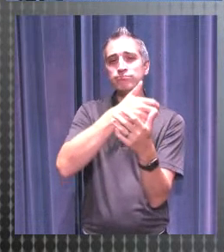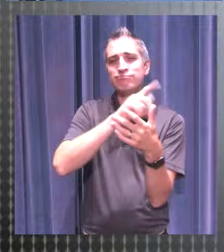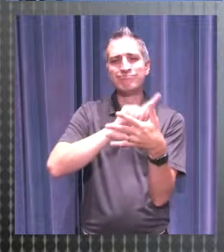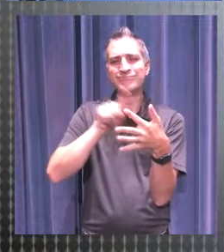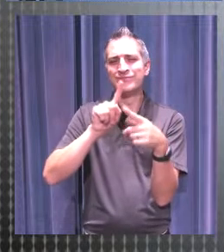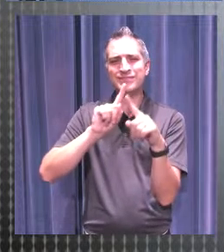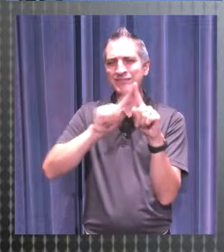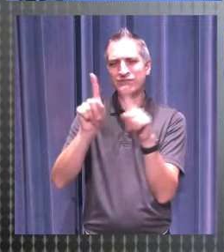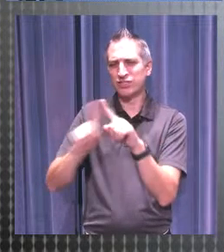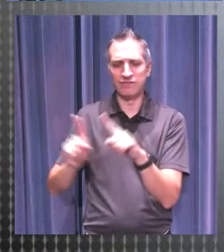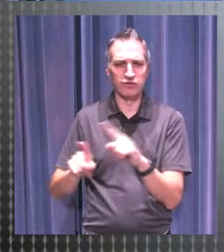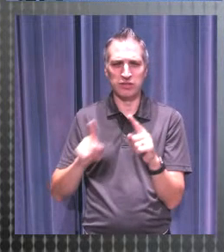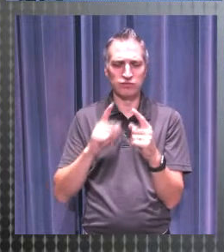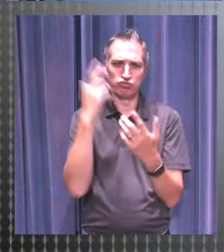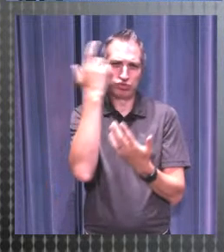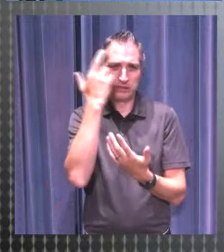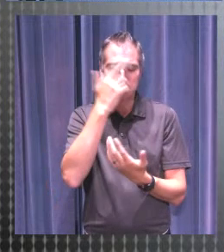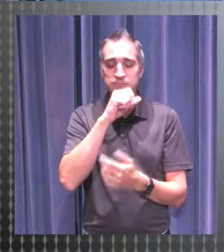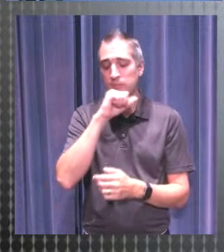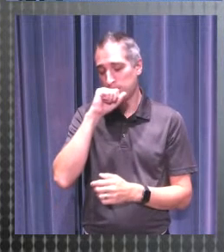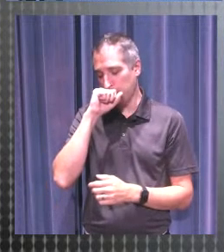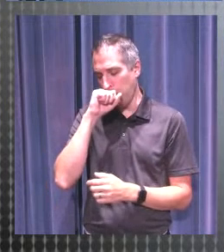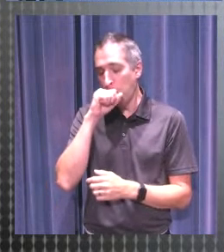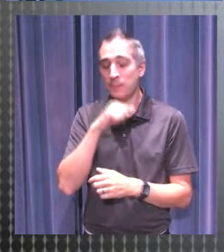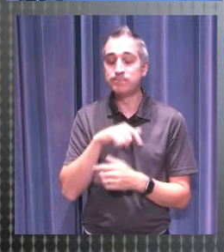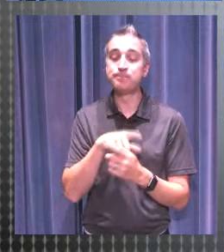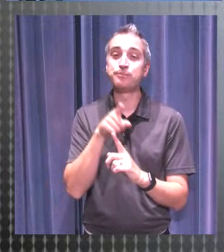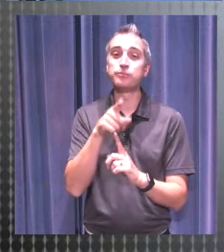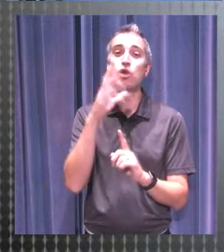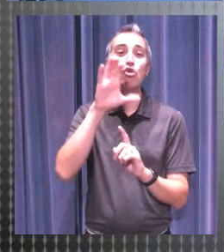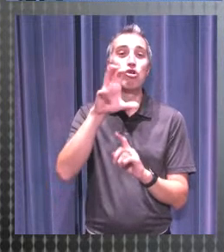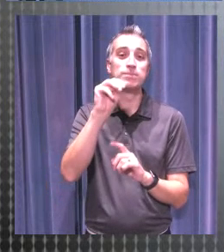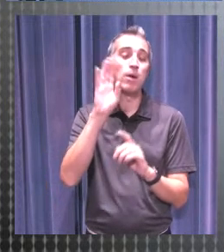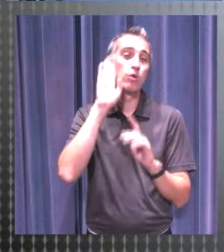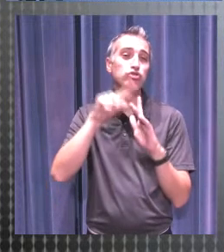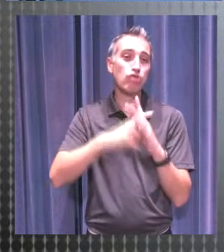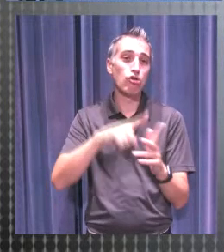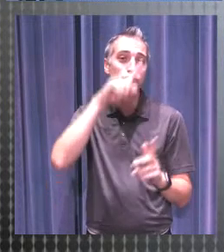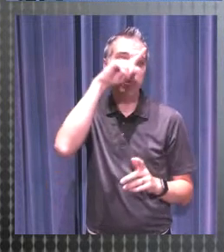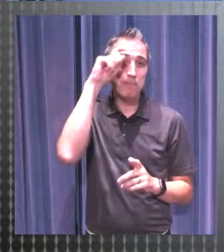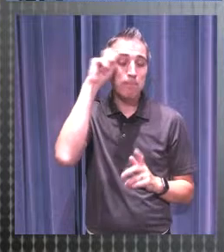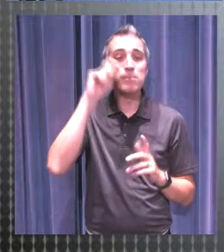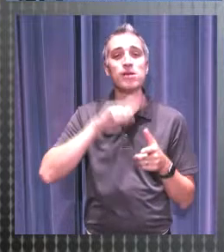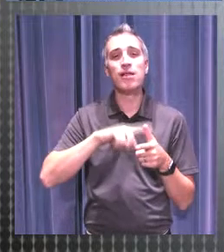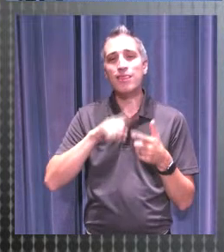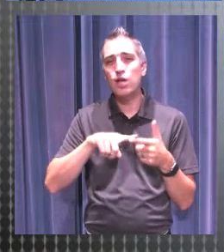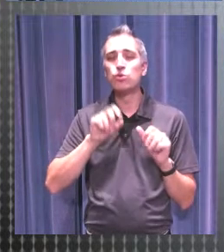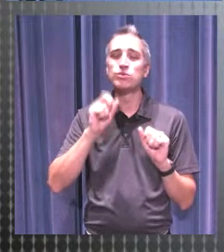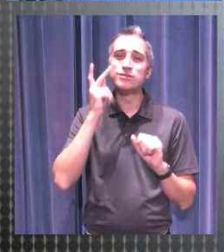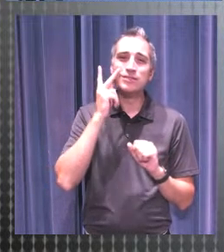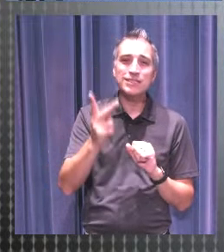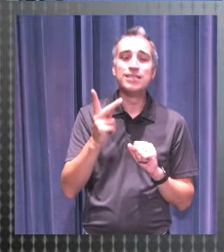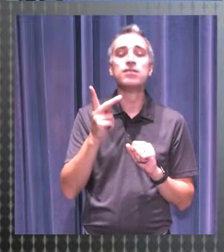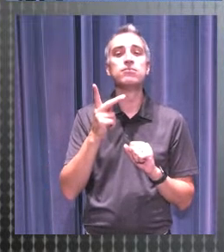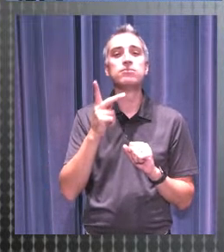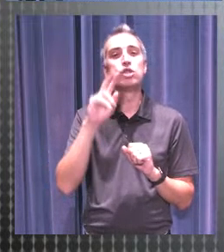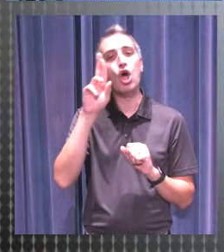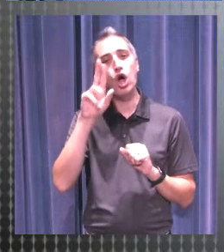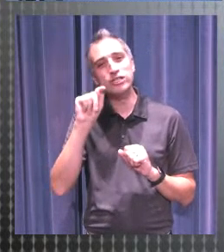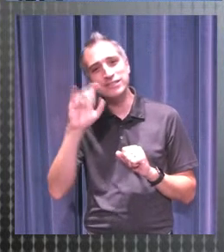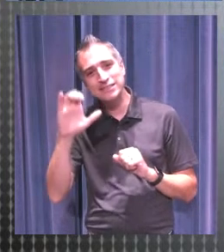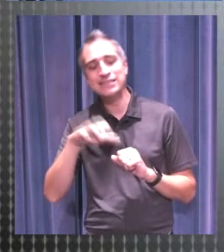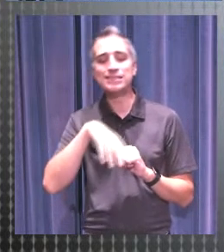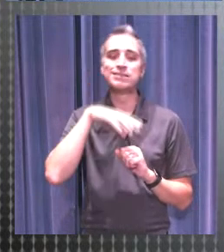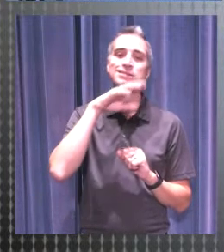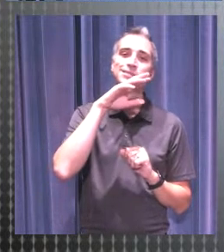aspects. So again, the Curtis Mott building is we started this summer, and then kind of, as you can see, as we move through the RTC, VADC, you can see